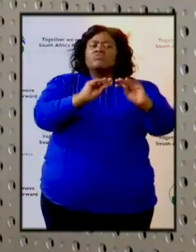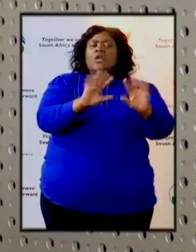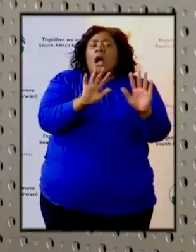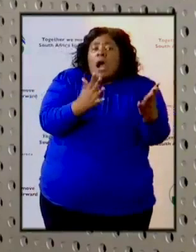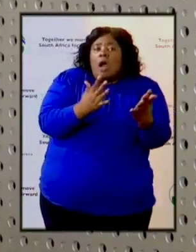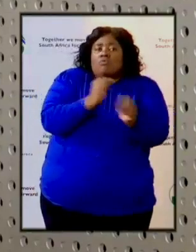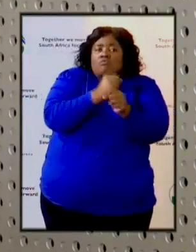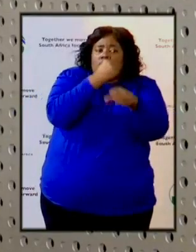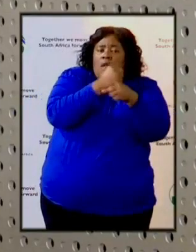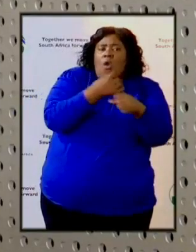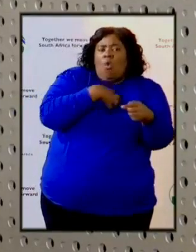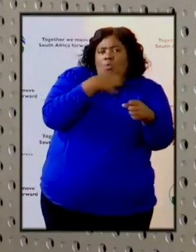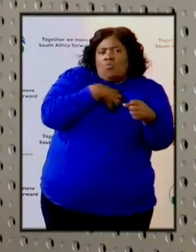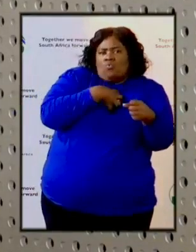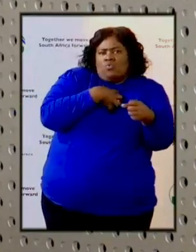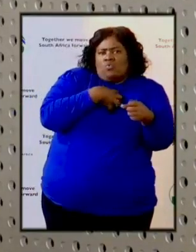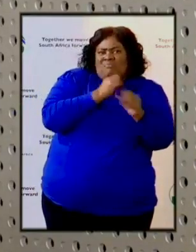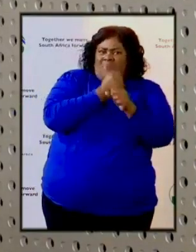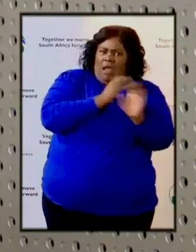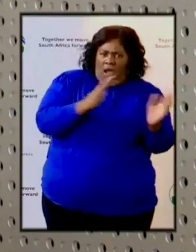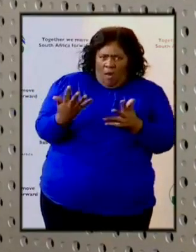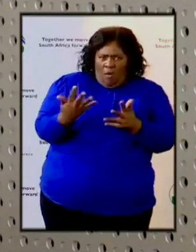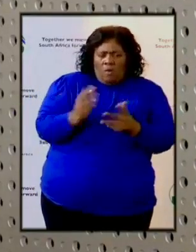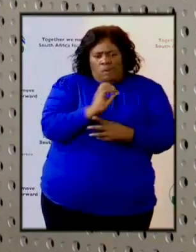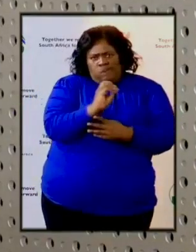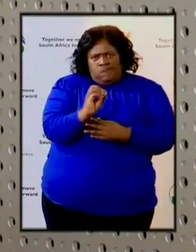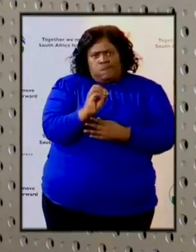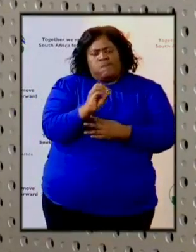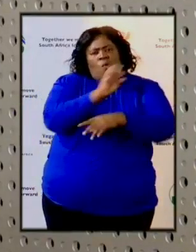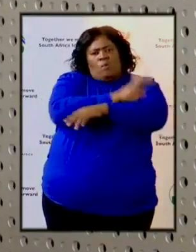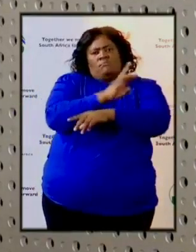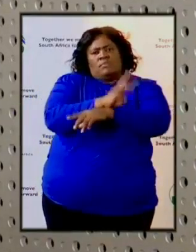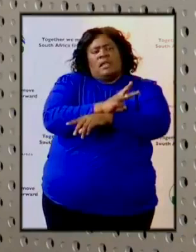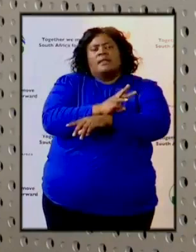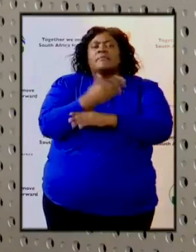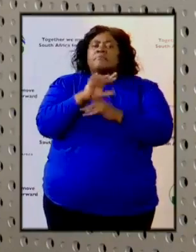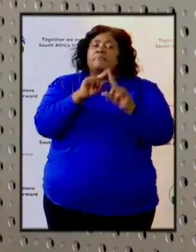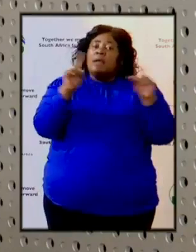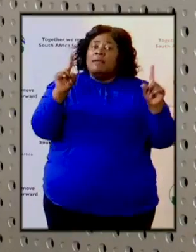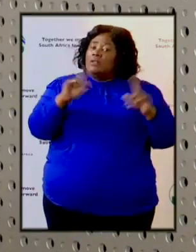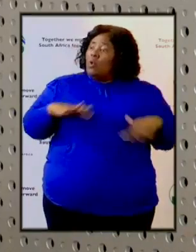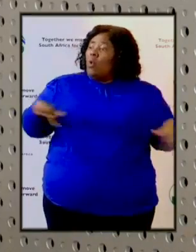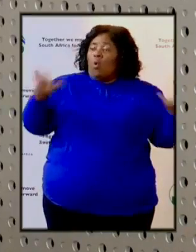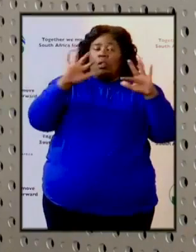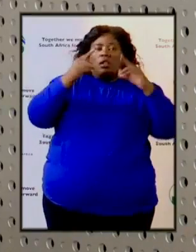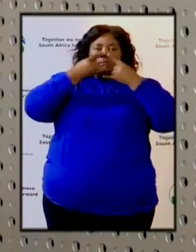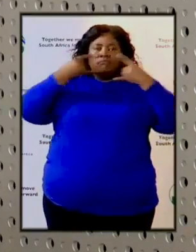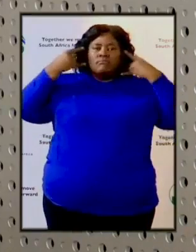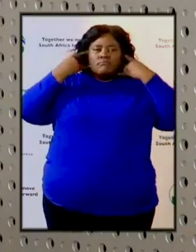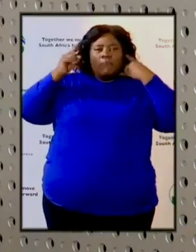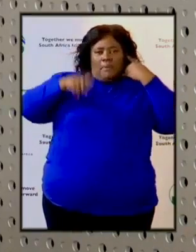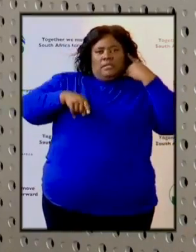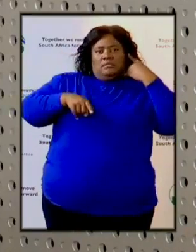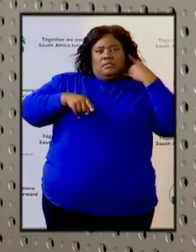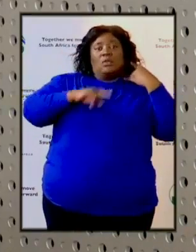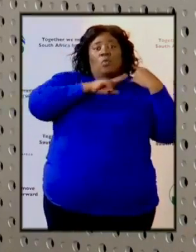So really everyone must cover when they go out, because it's both